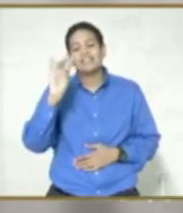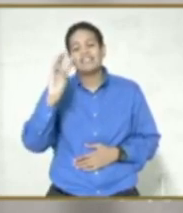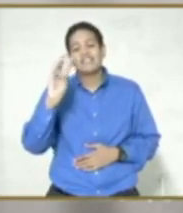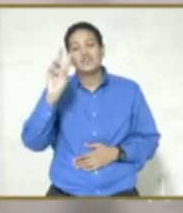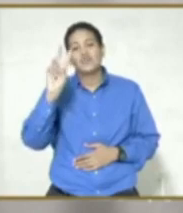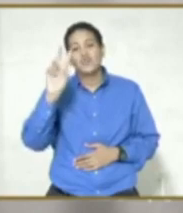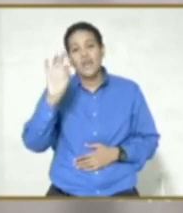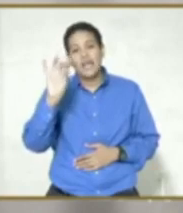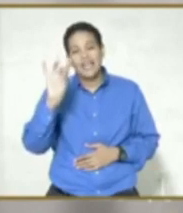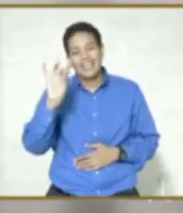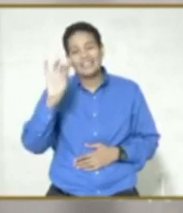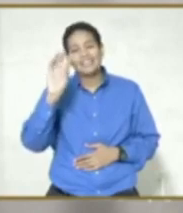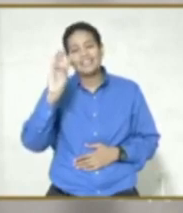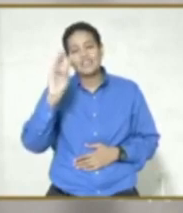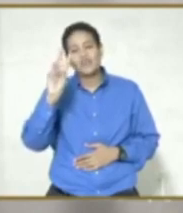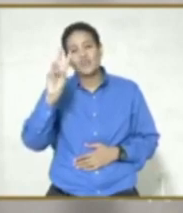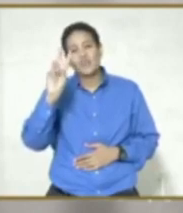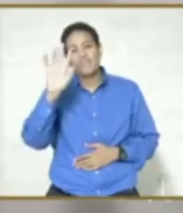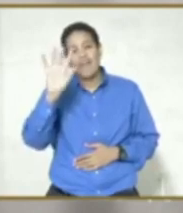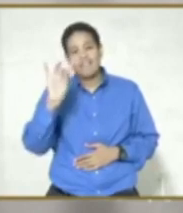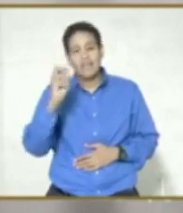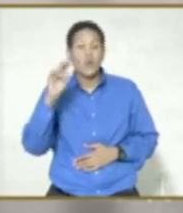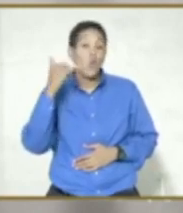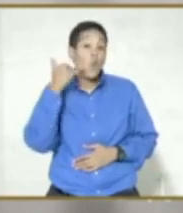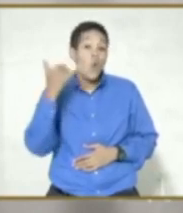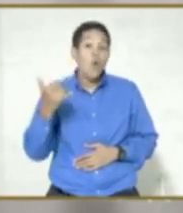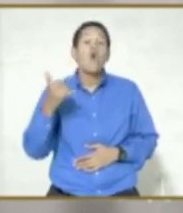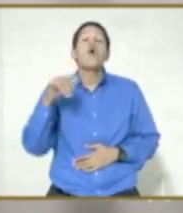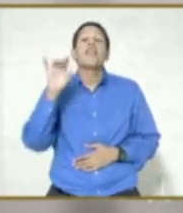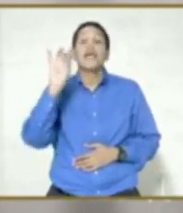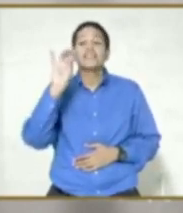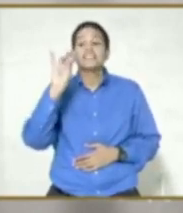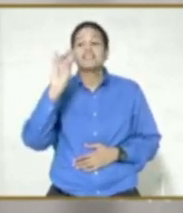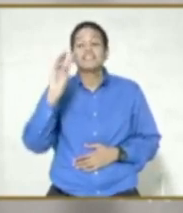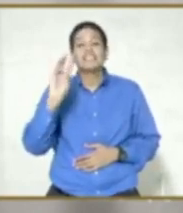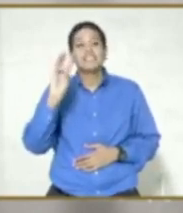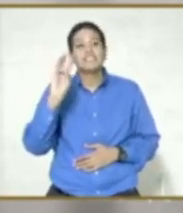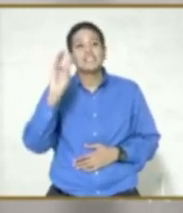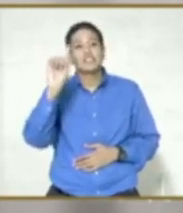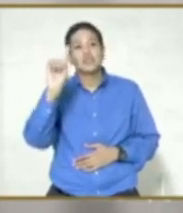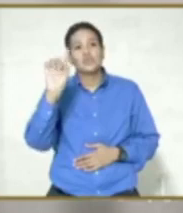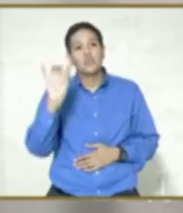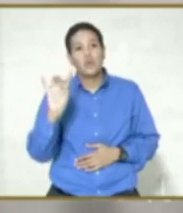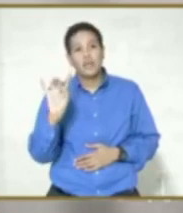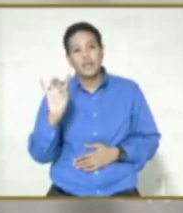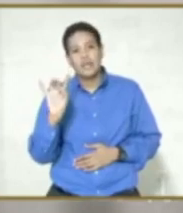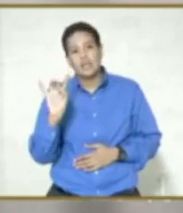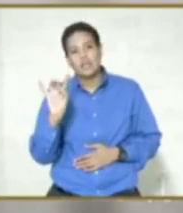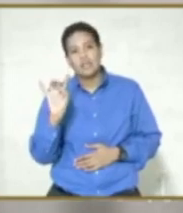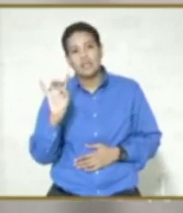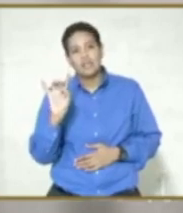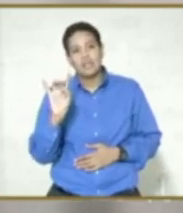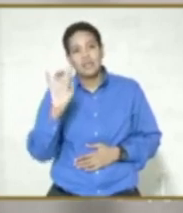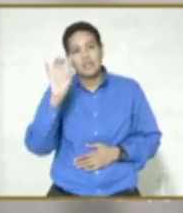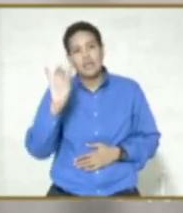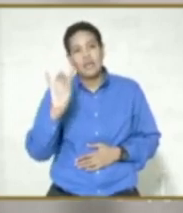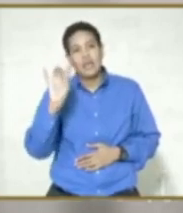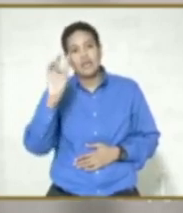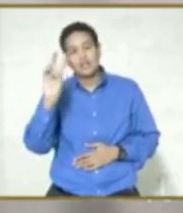876-298-6258. Or one you may call our toll-free line at 876-618-8888.